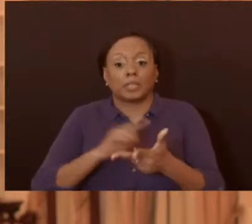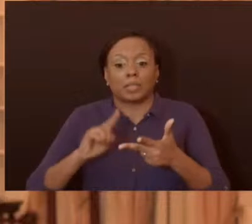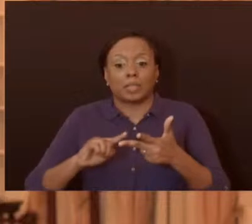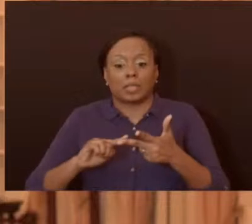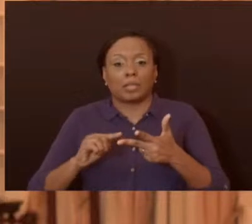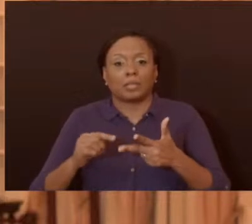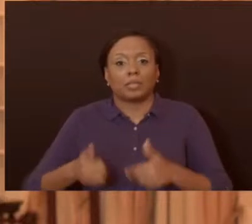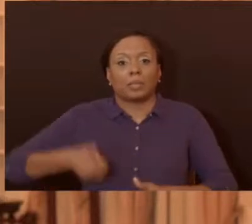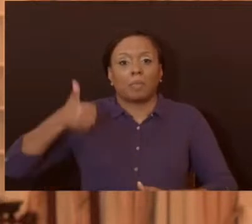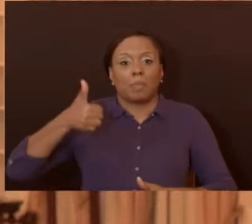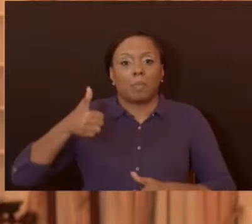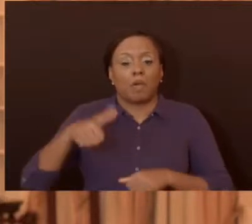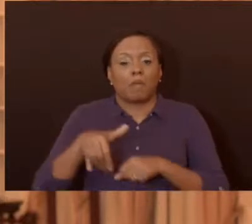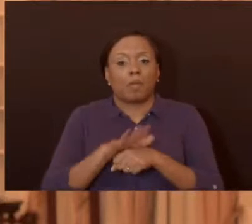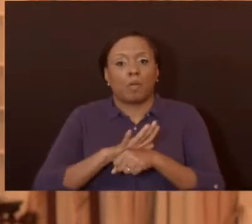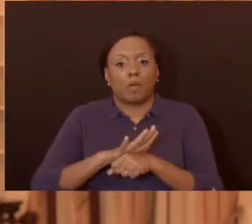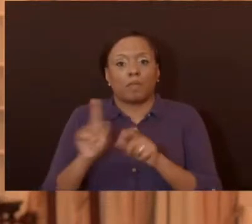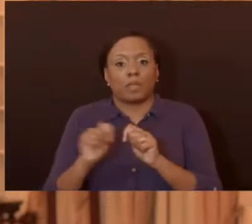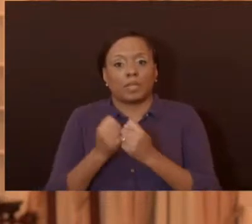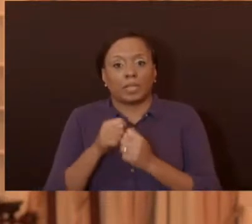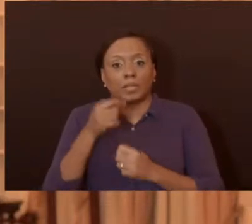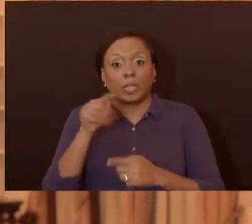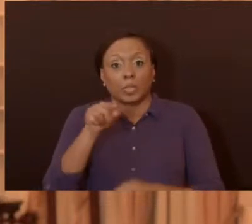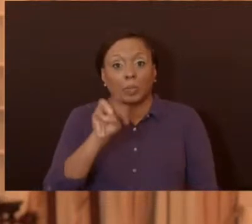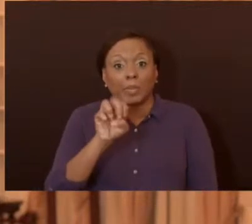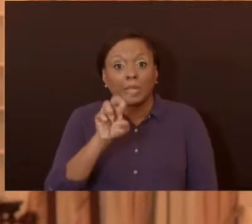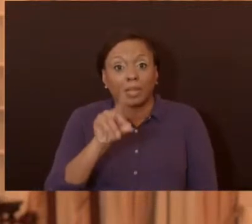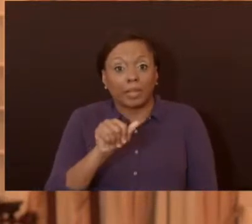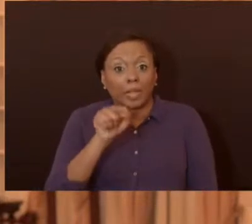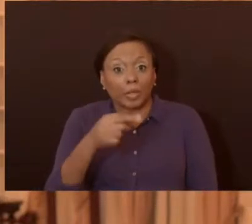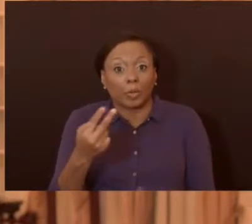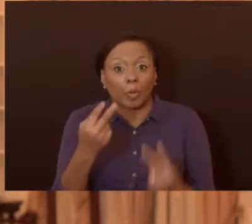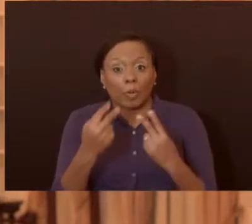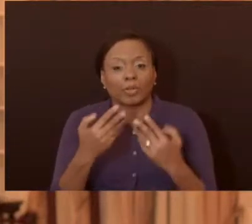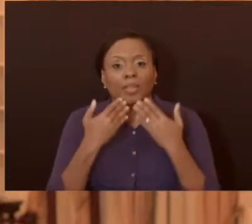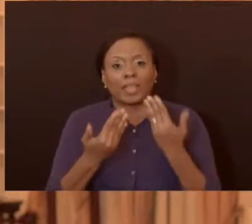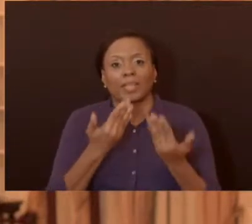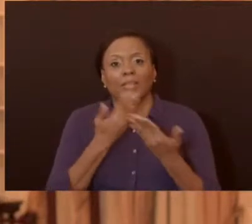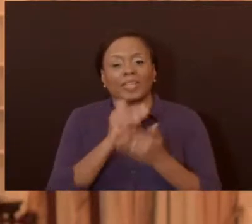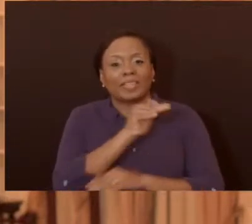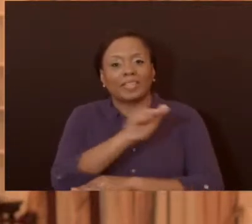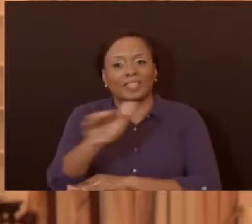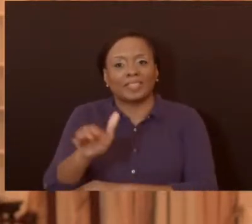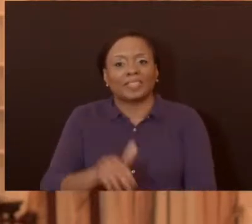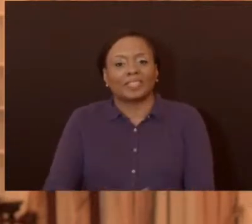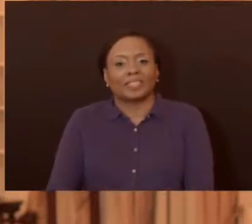Monitoring Unit, Mr. Ronald Chapman, and you, the media, and you for watching. Good evening.